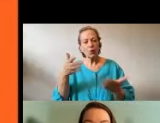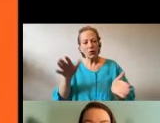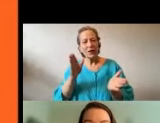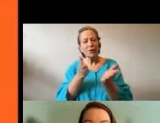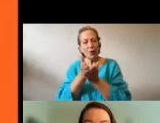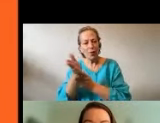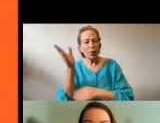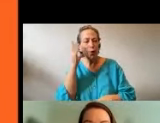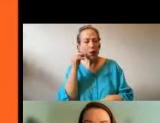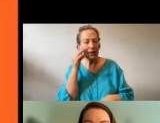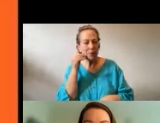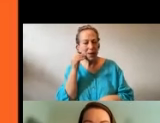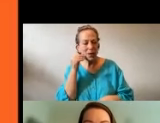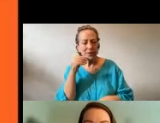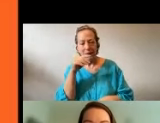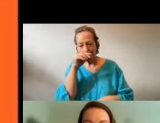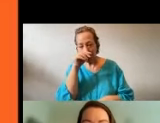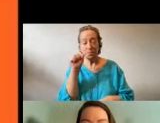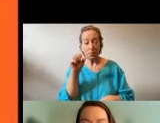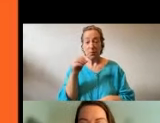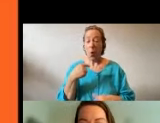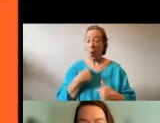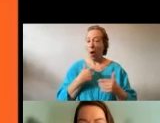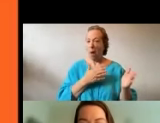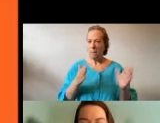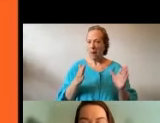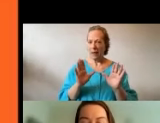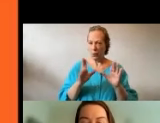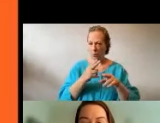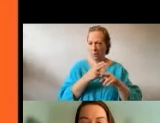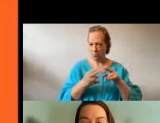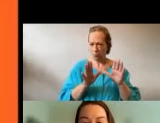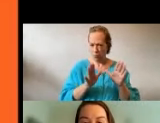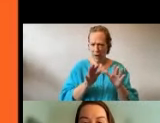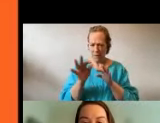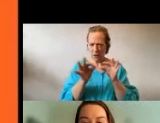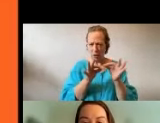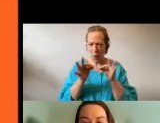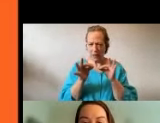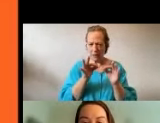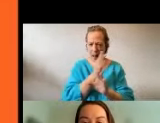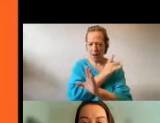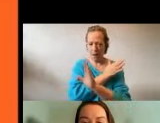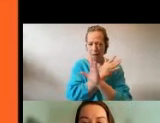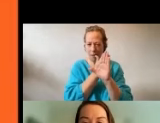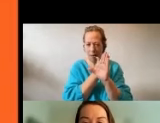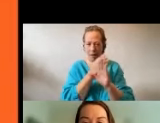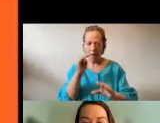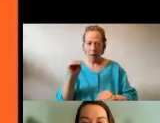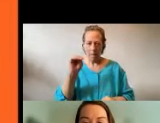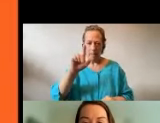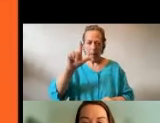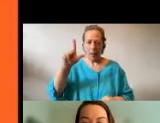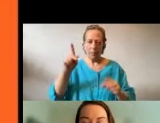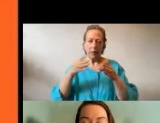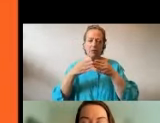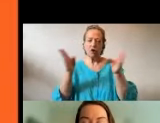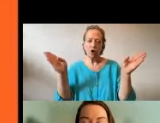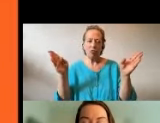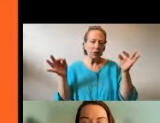that, I really did want to be very brief and in terms of explaining and what an MLP does and how we define it,